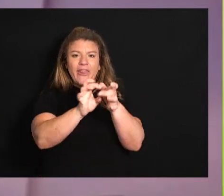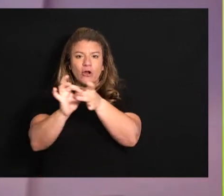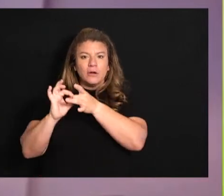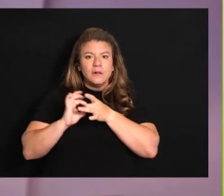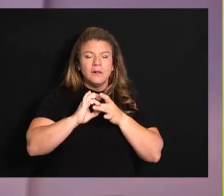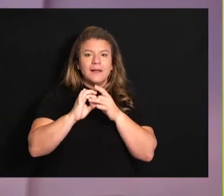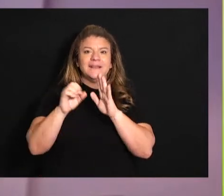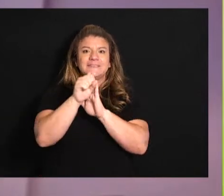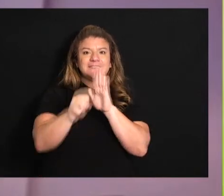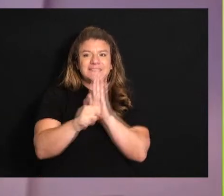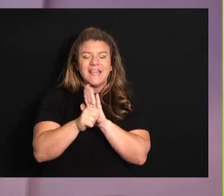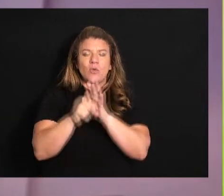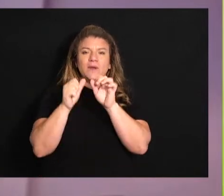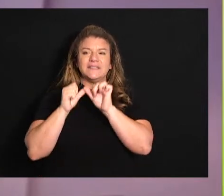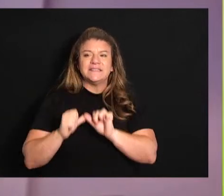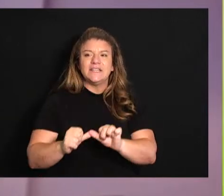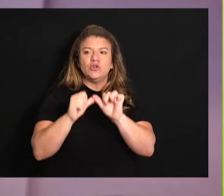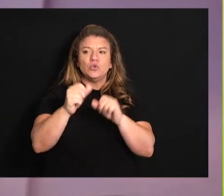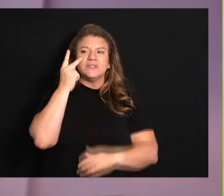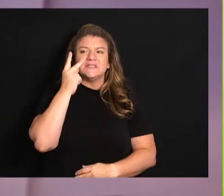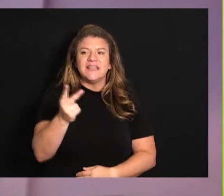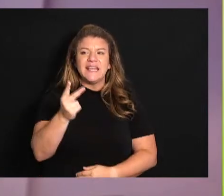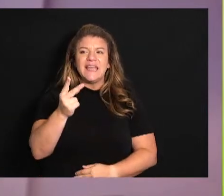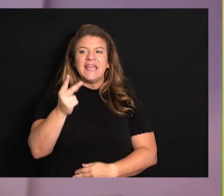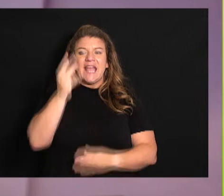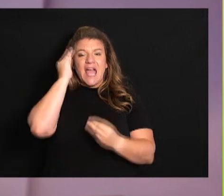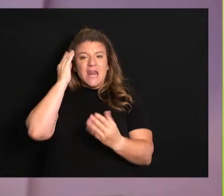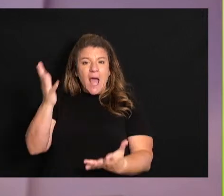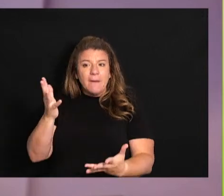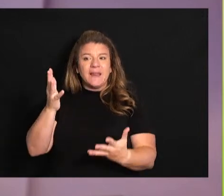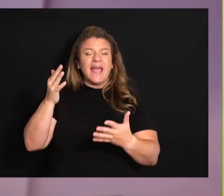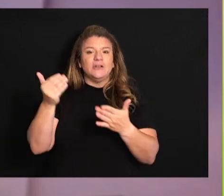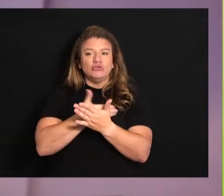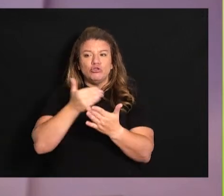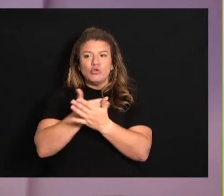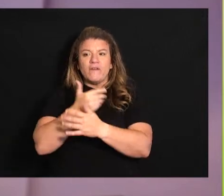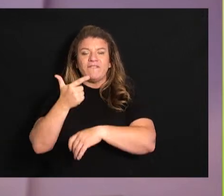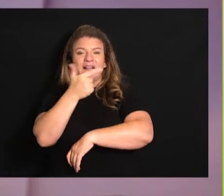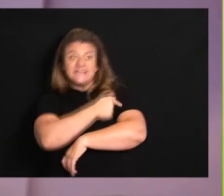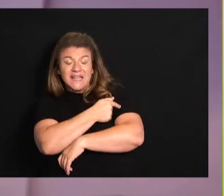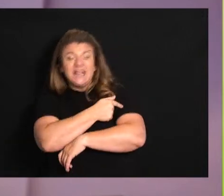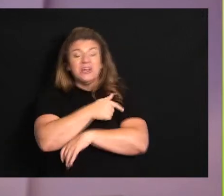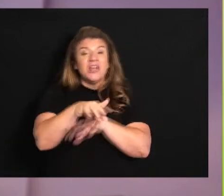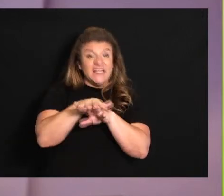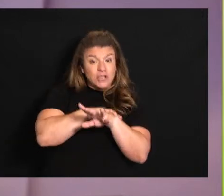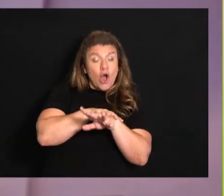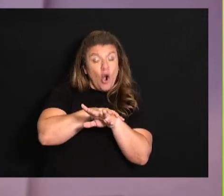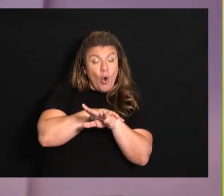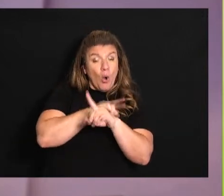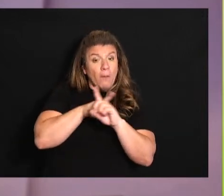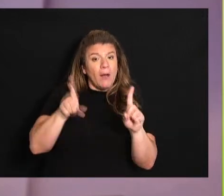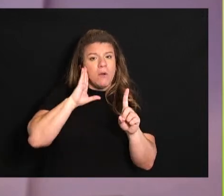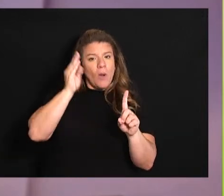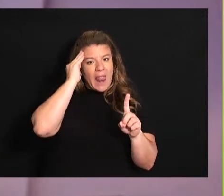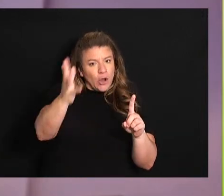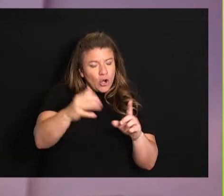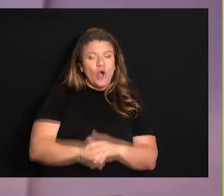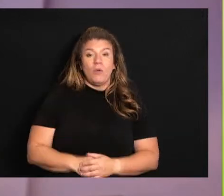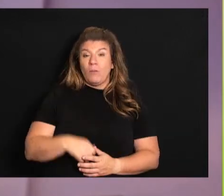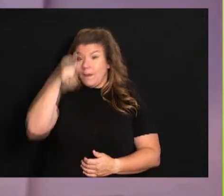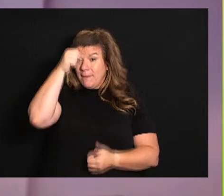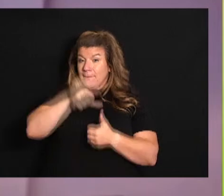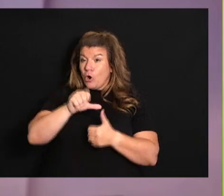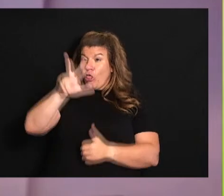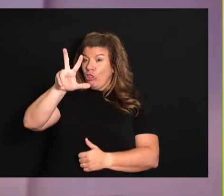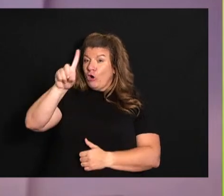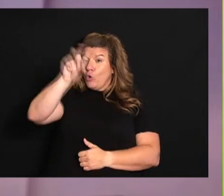We continue to see an uptake of vaccines, although it is a bit slow. Remember, only about 31% of Americans